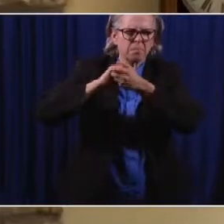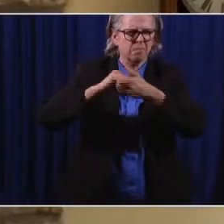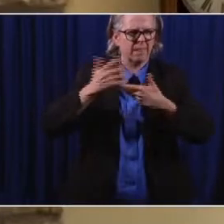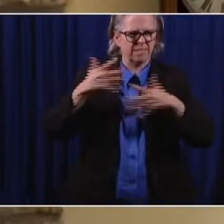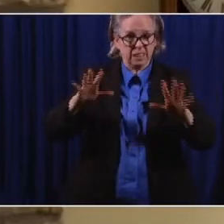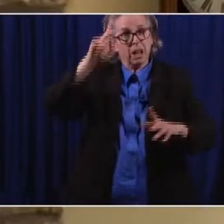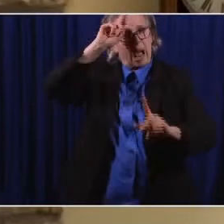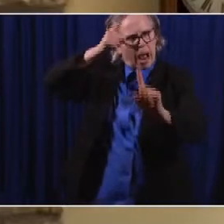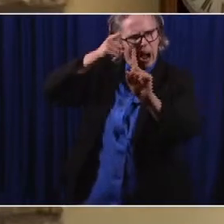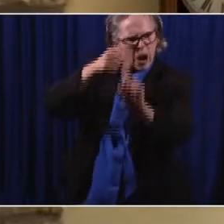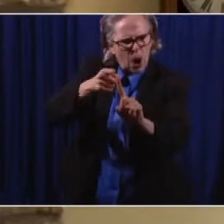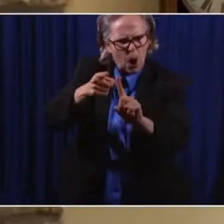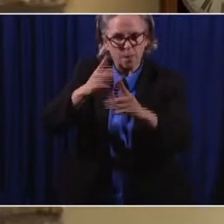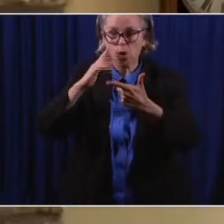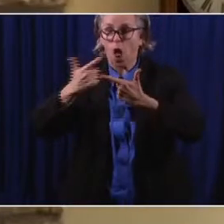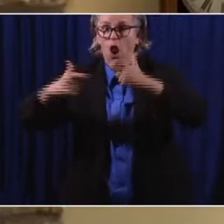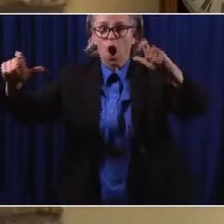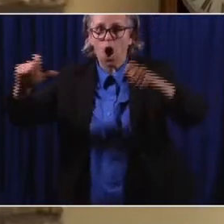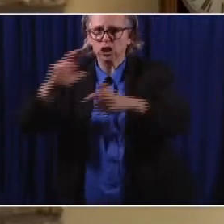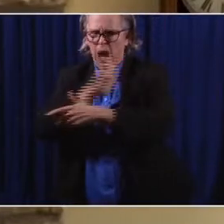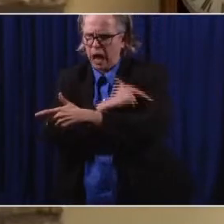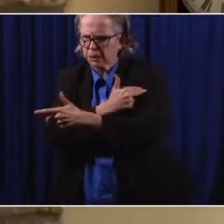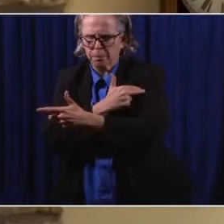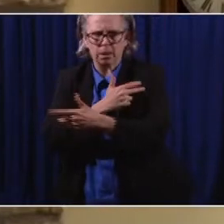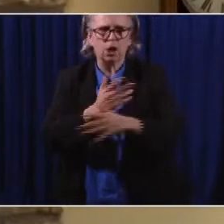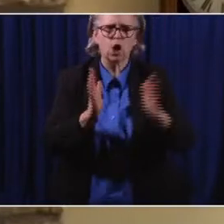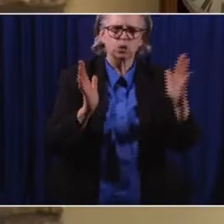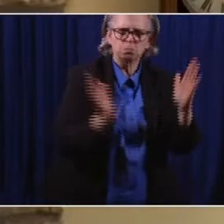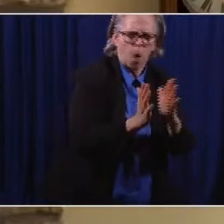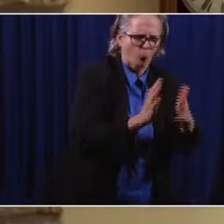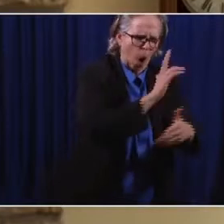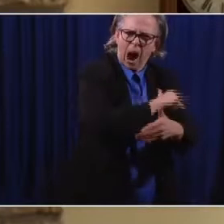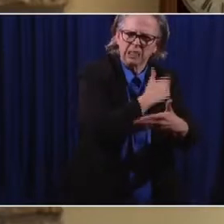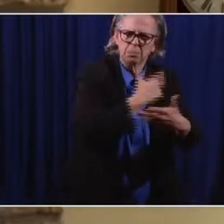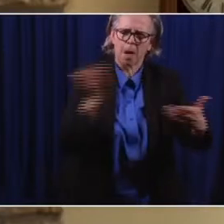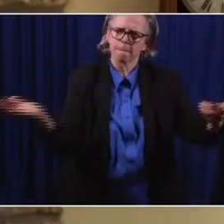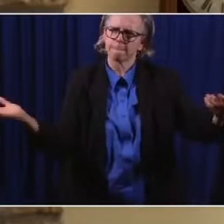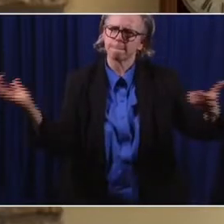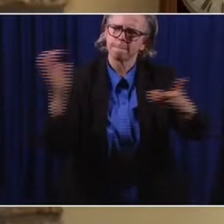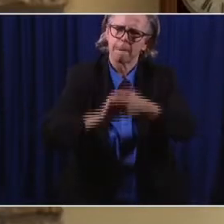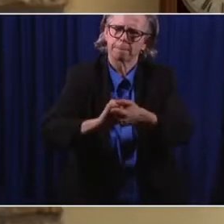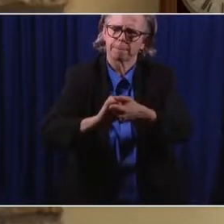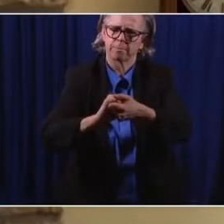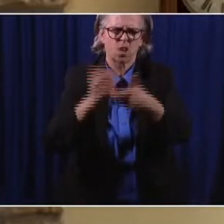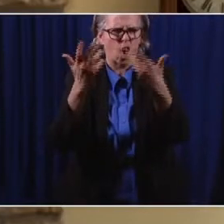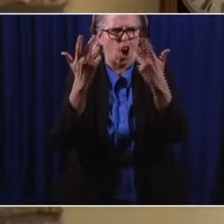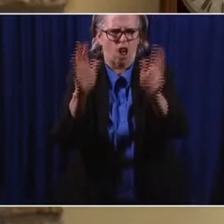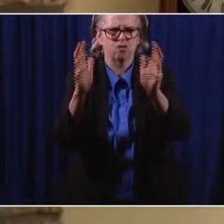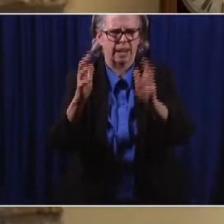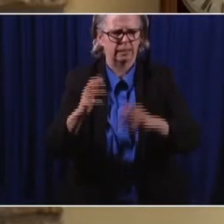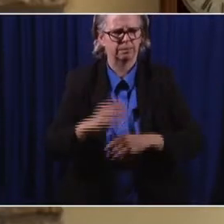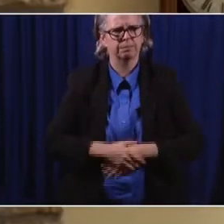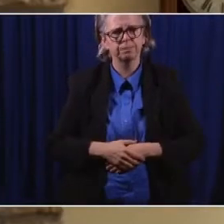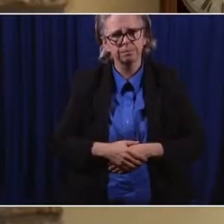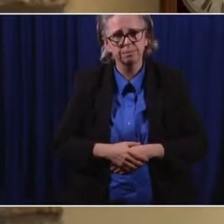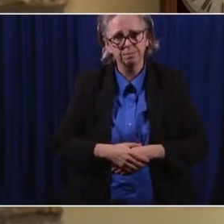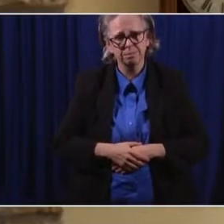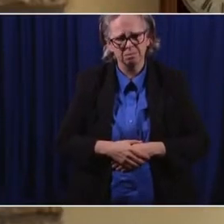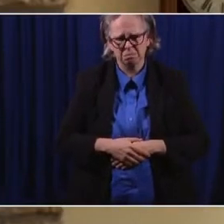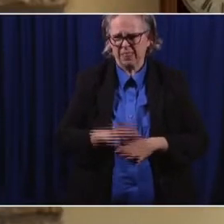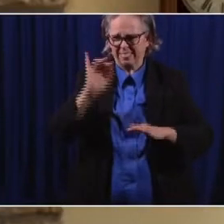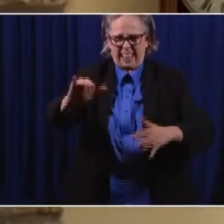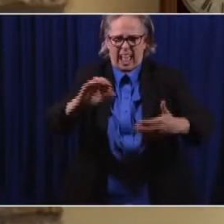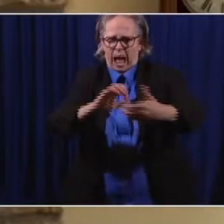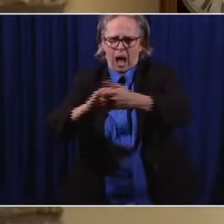more research-oriented institutions with our smaller county hospitals. And there's that relation that